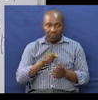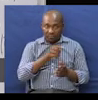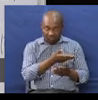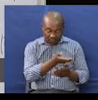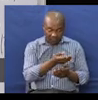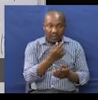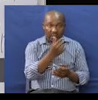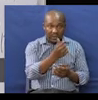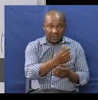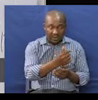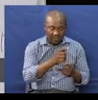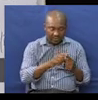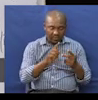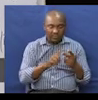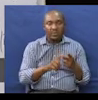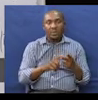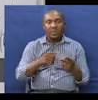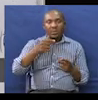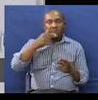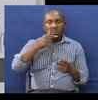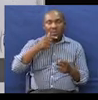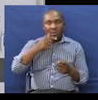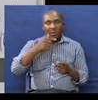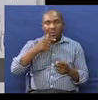We have the Teso